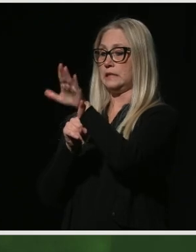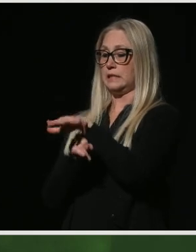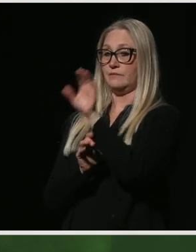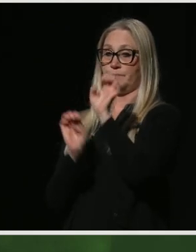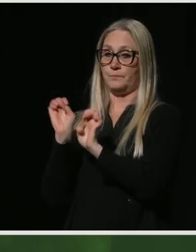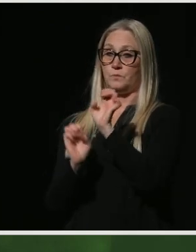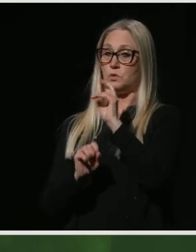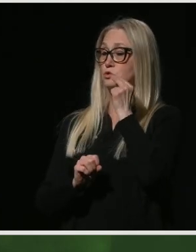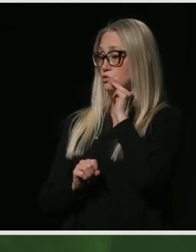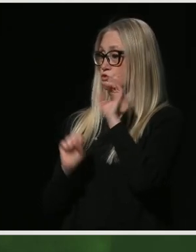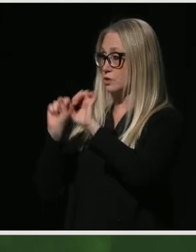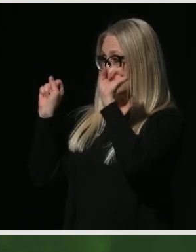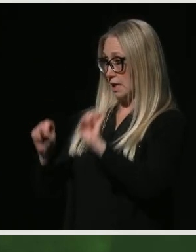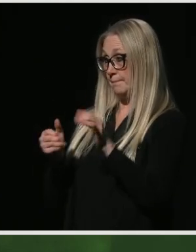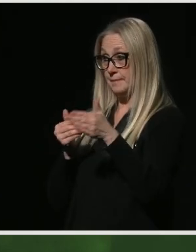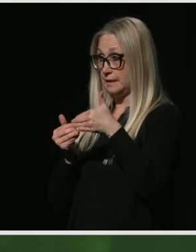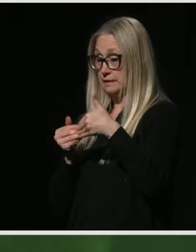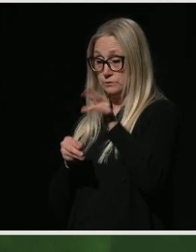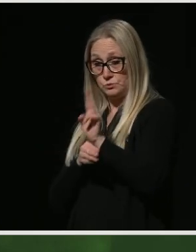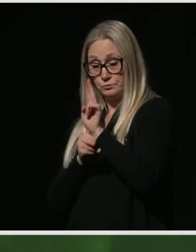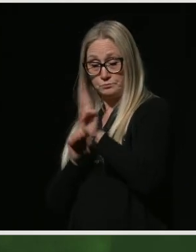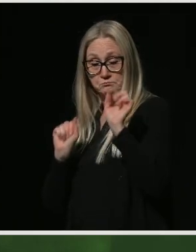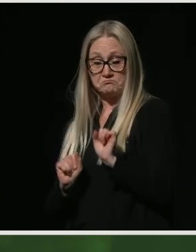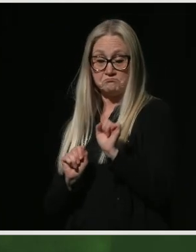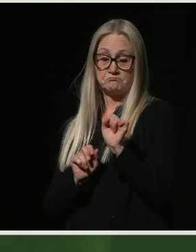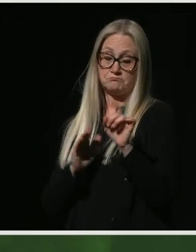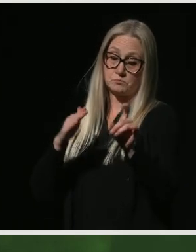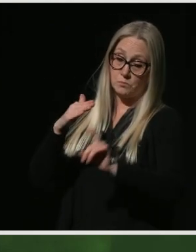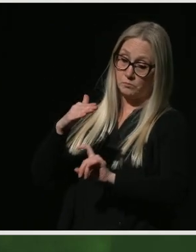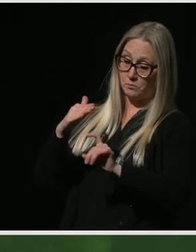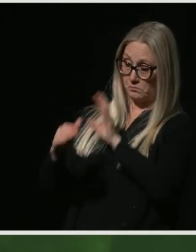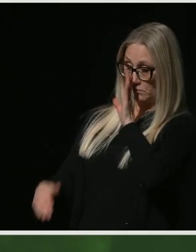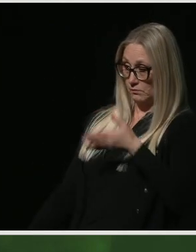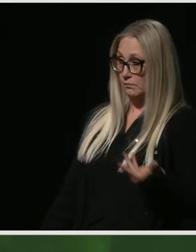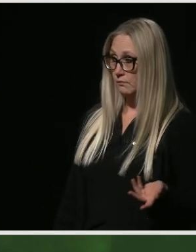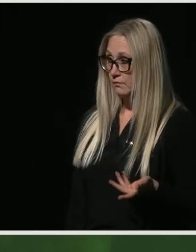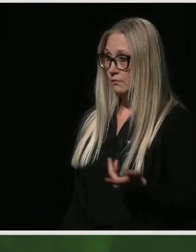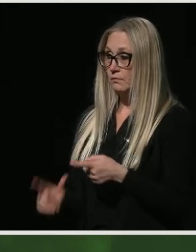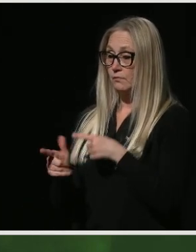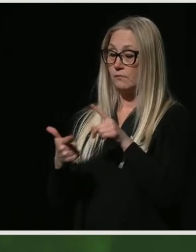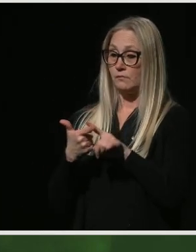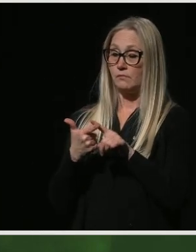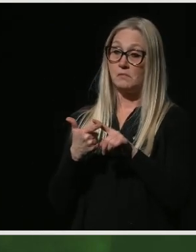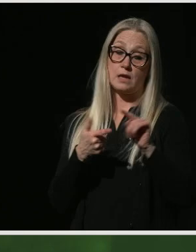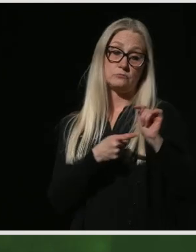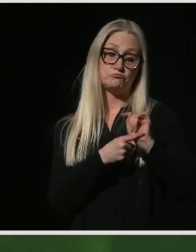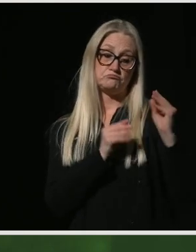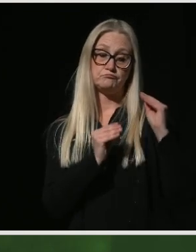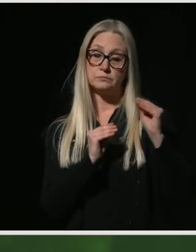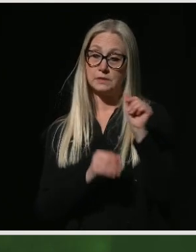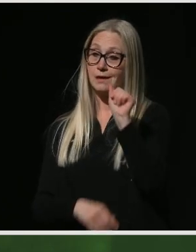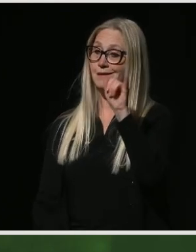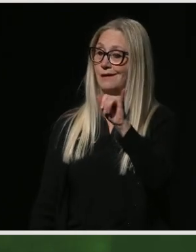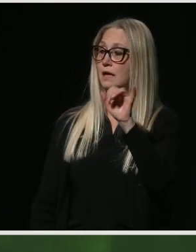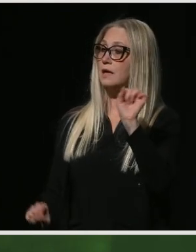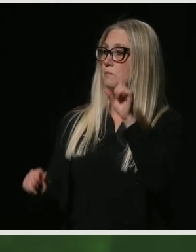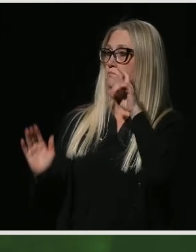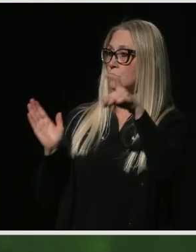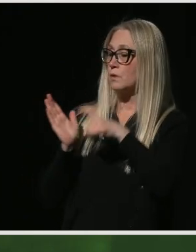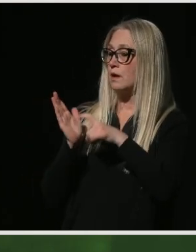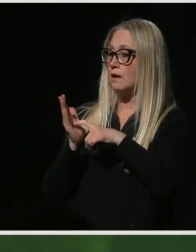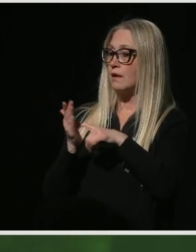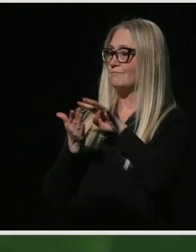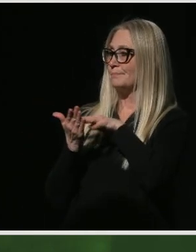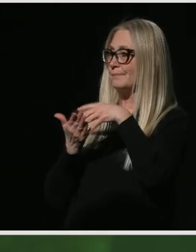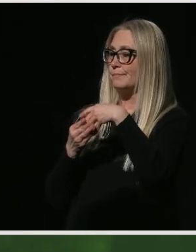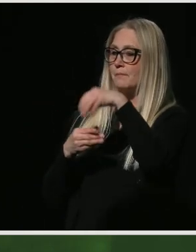System is an easy-to-use system to scan the leaves directly. Then we've trained an AI to be able to recognize the patterns in the leaf